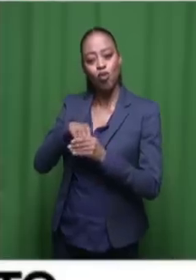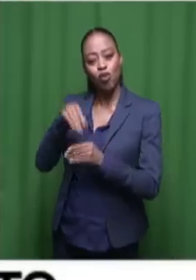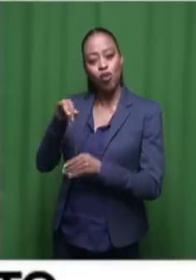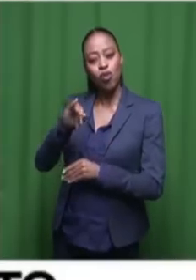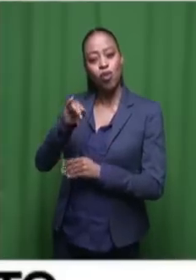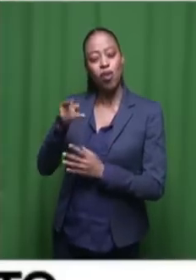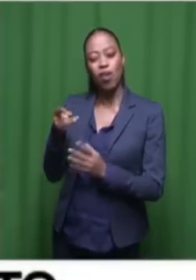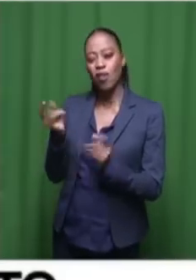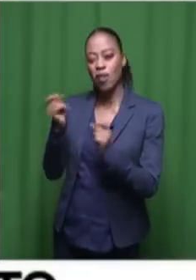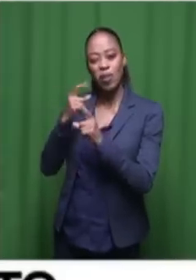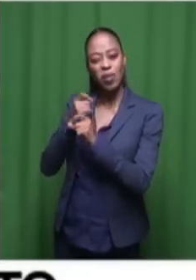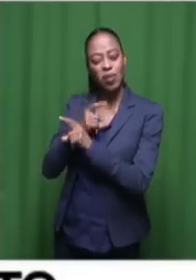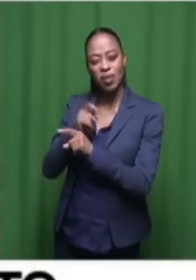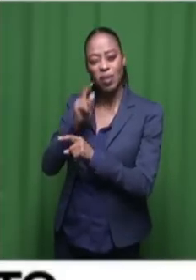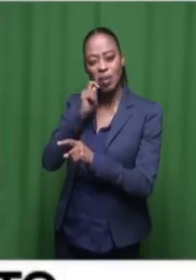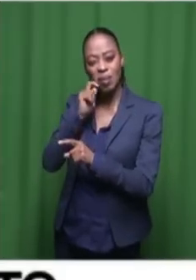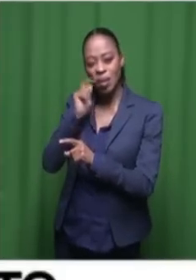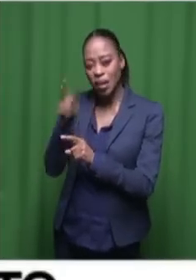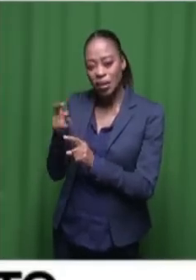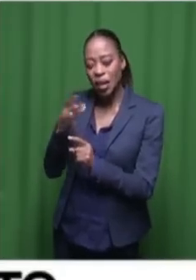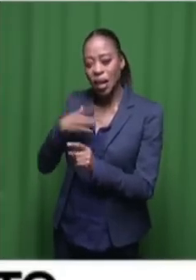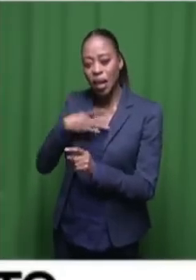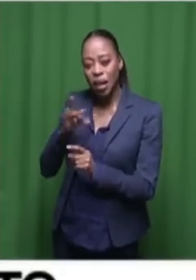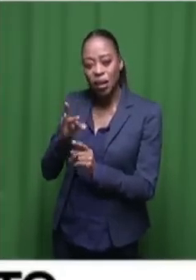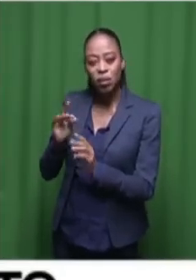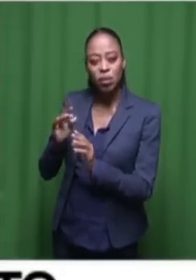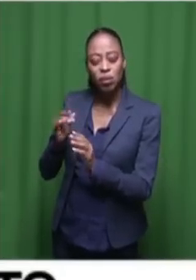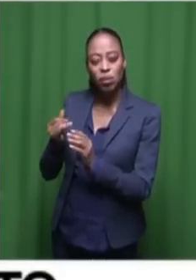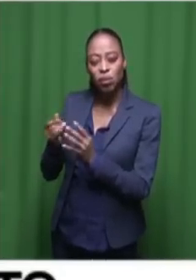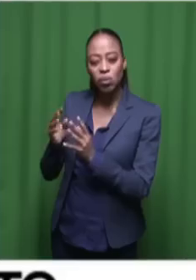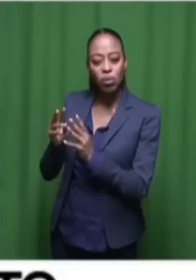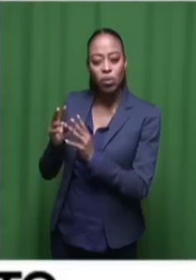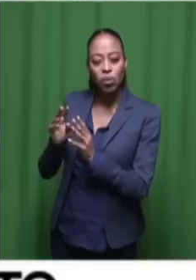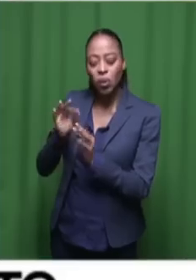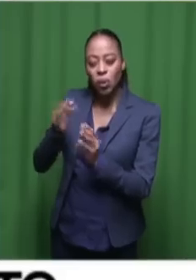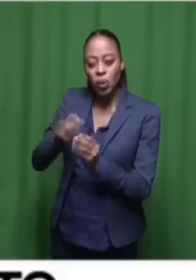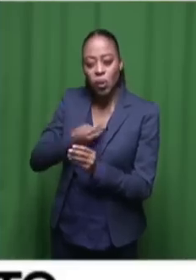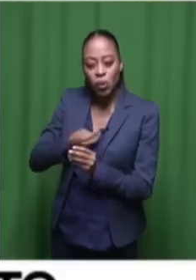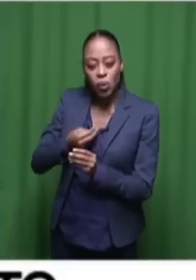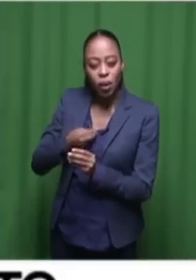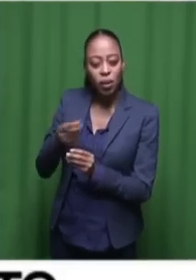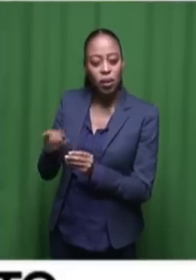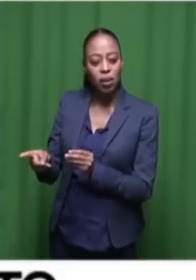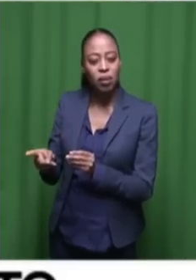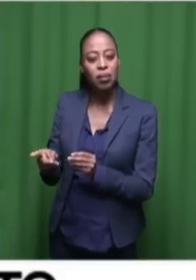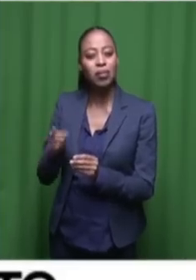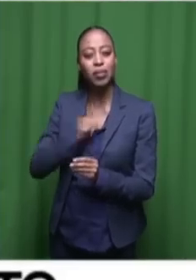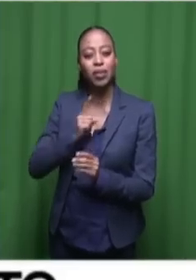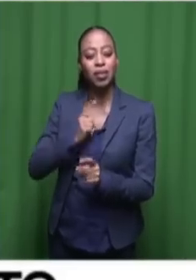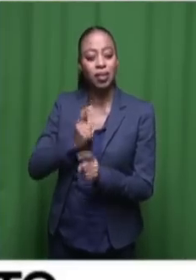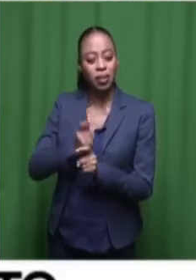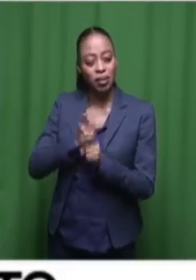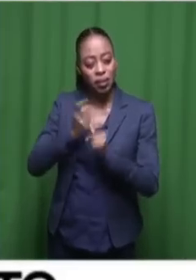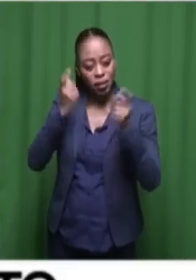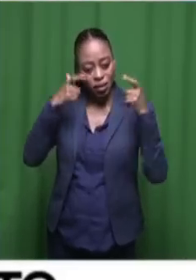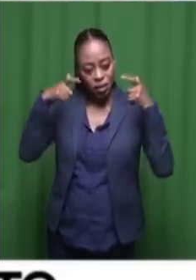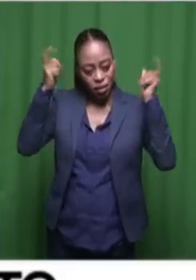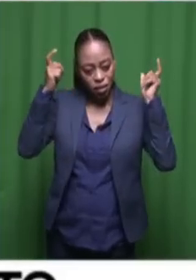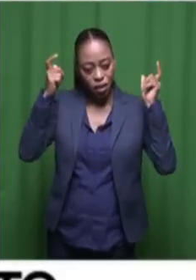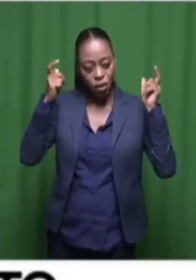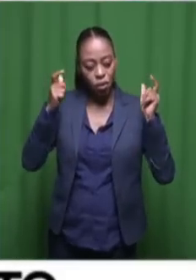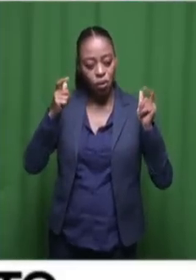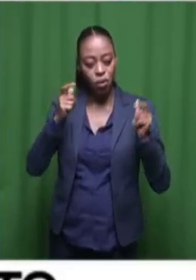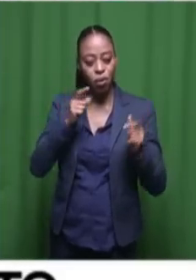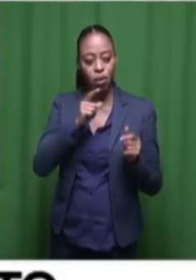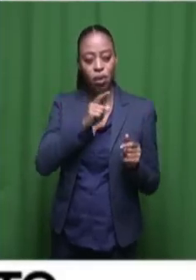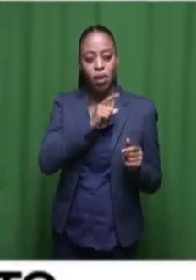Epstein controversy. And this was a really difficult moment for the Queen, having to handle this during her final years. He was